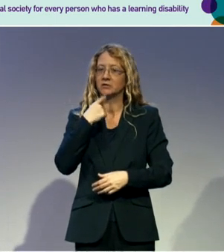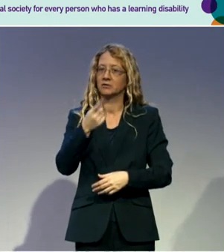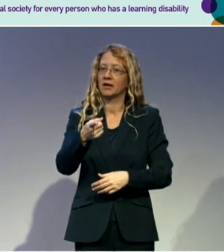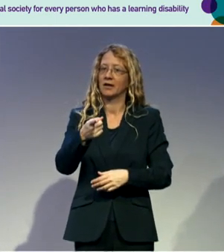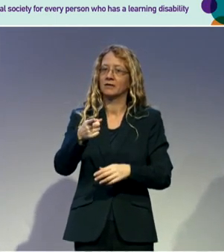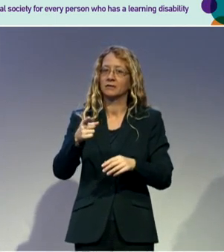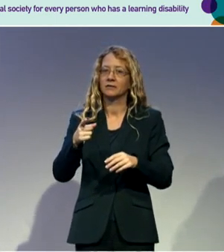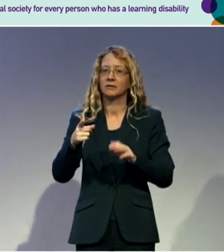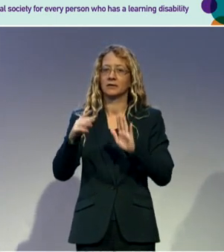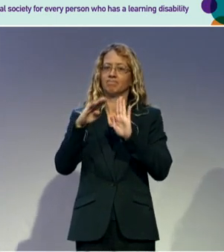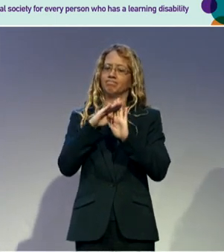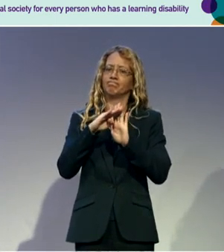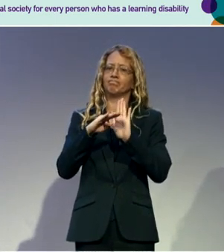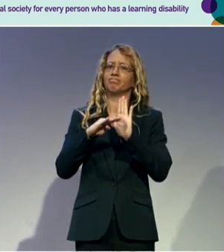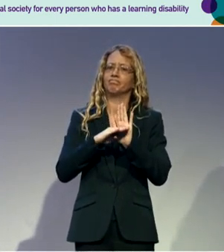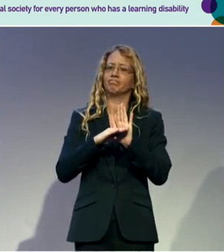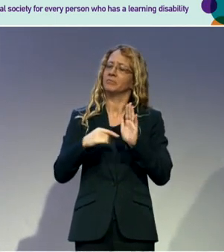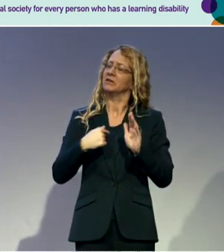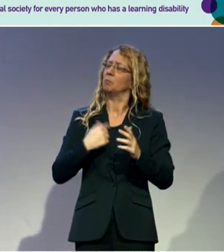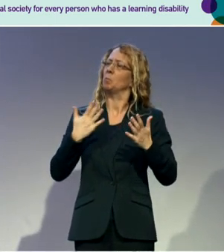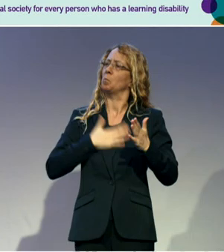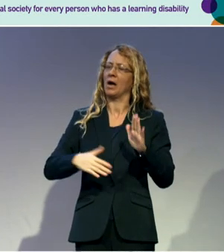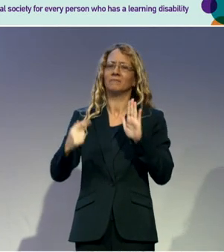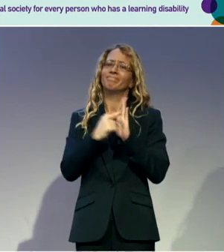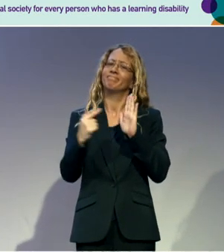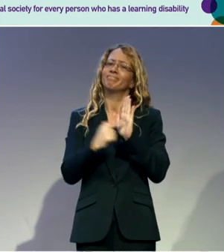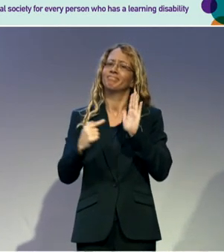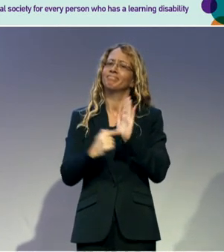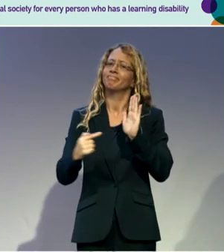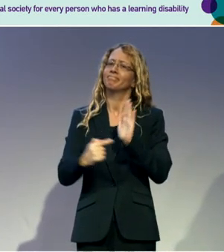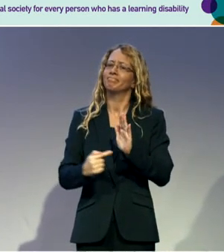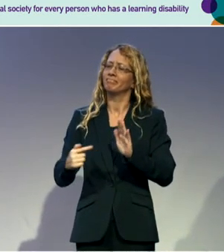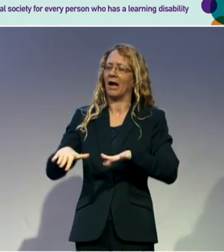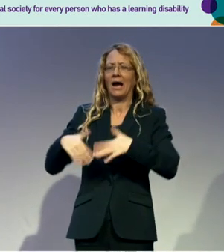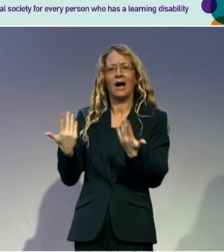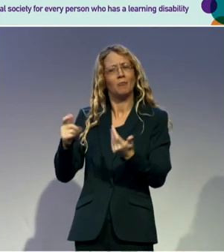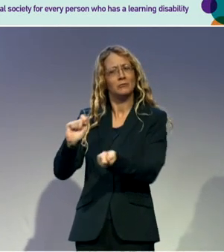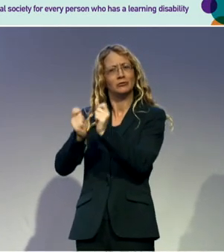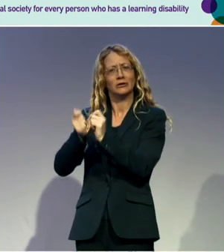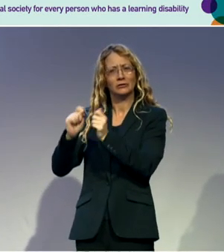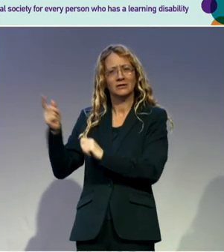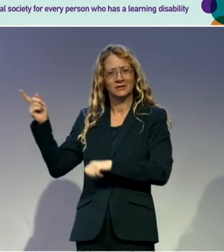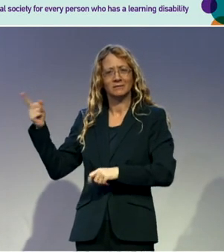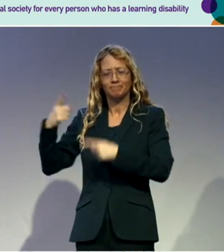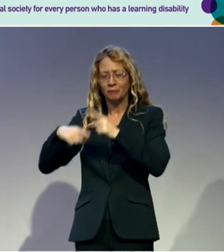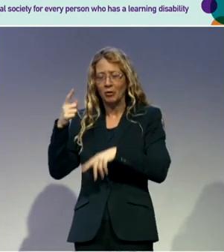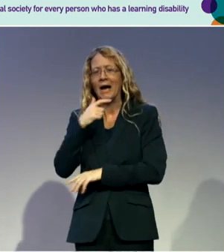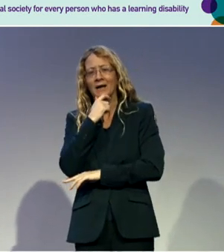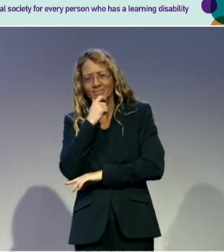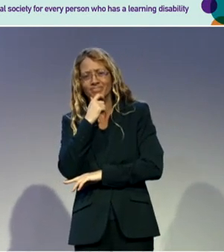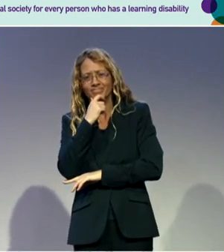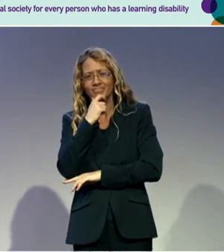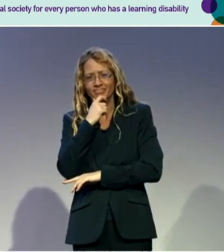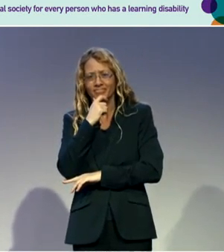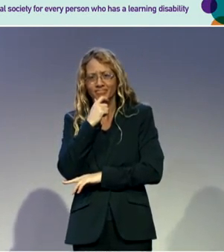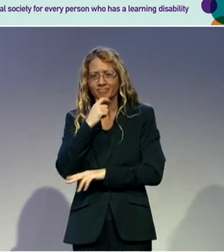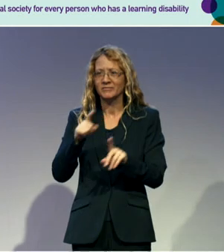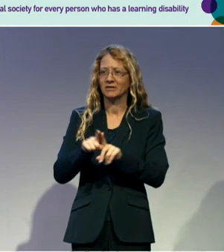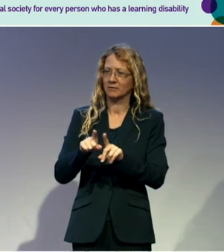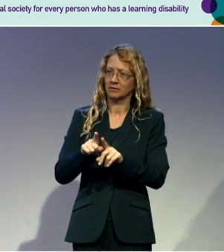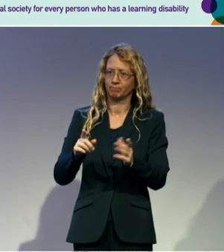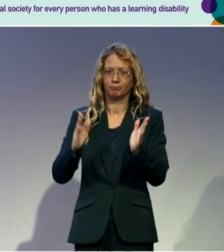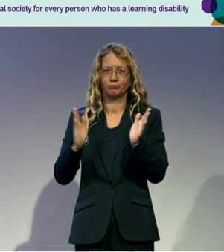them and the changes they want to see, gathering evidence and also finding the solutions, so they were calling for specific